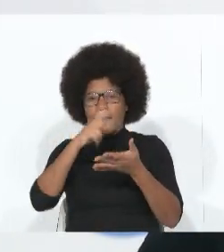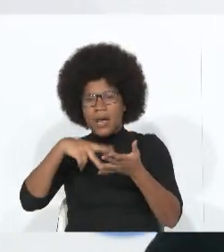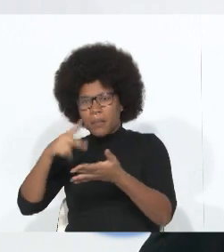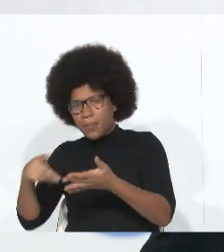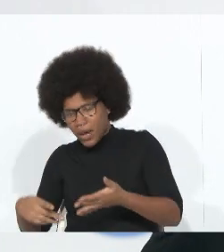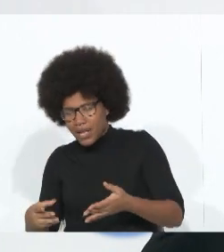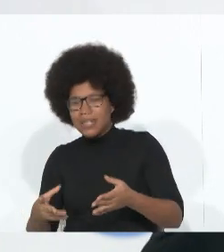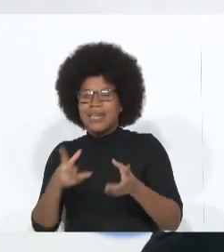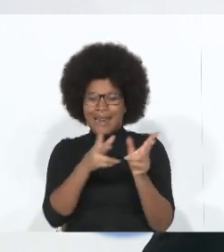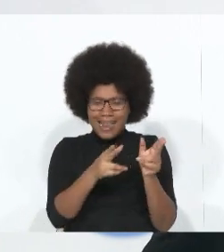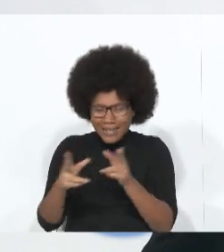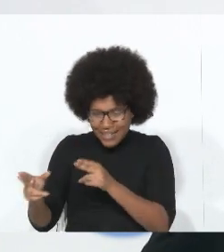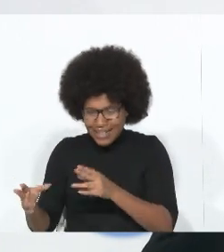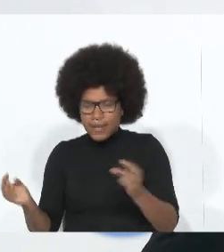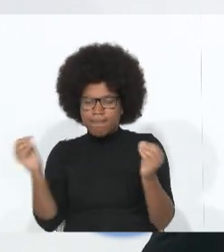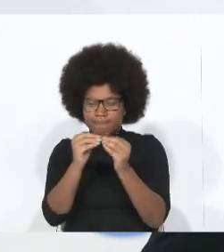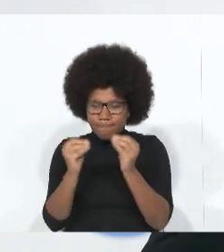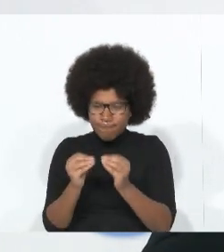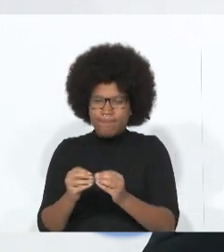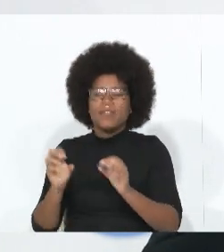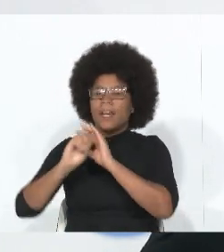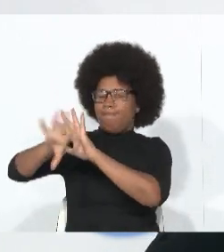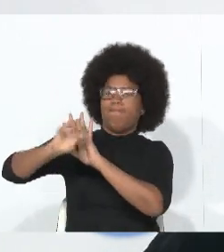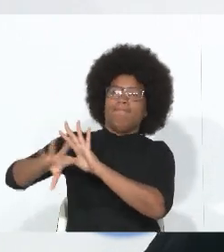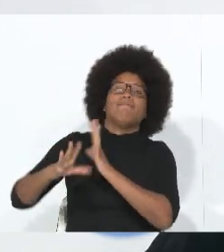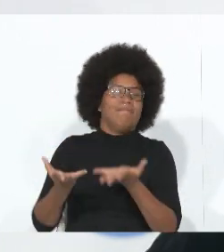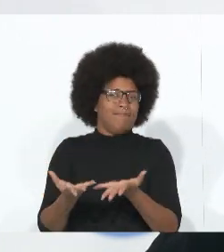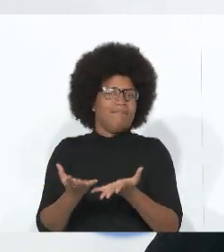being put To go together. and edit. You know, but